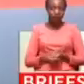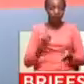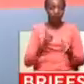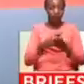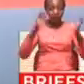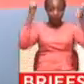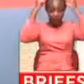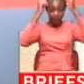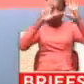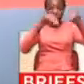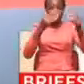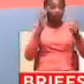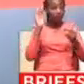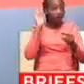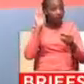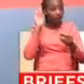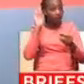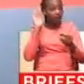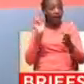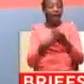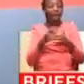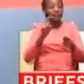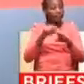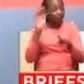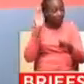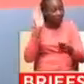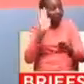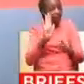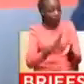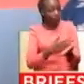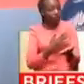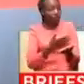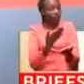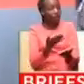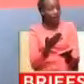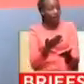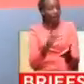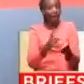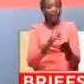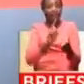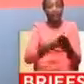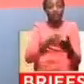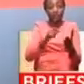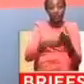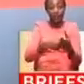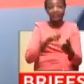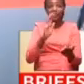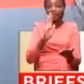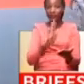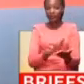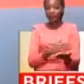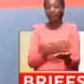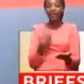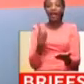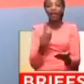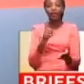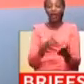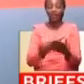song to listen to. And then you'll start listening to this song and you'll start singing along. And as you're